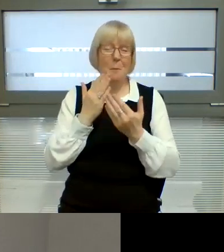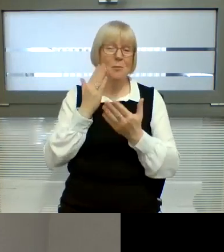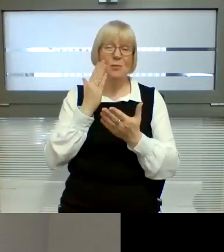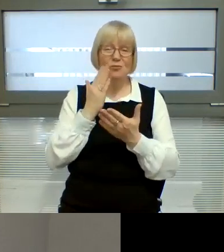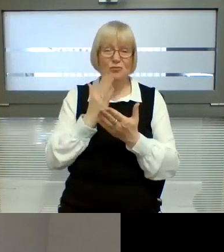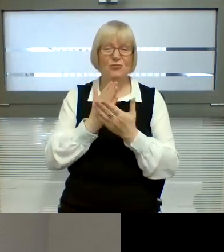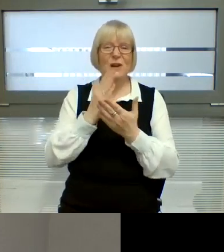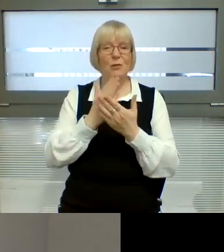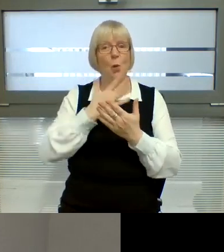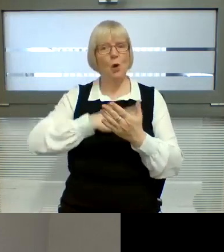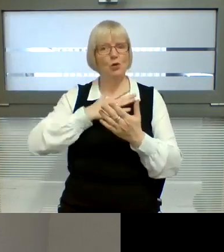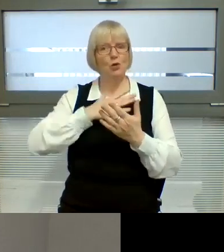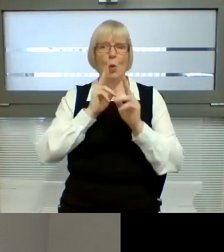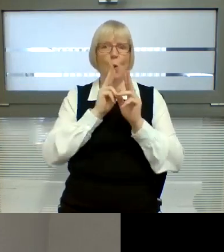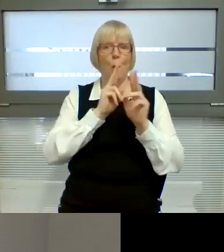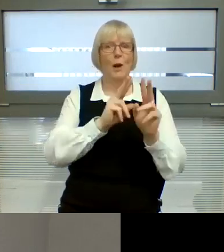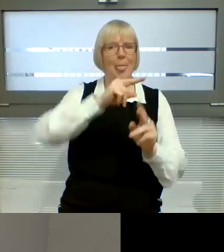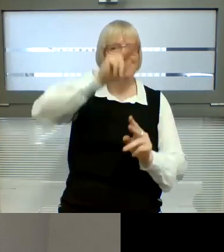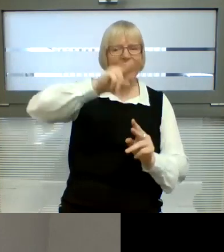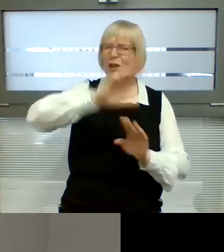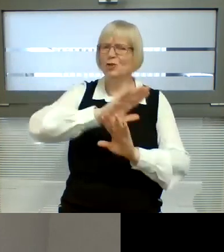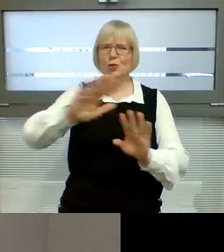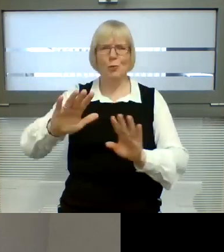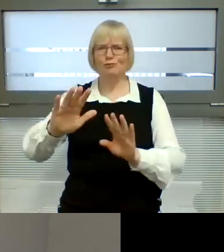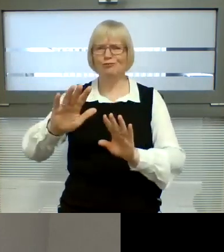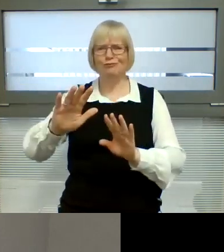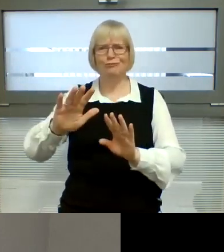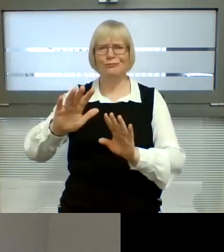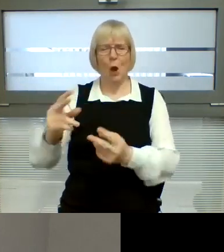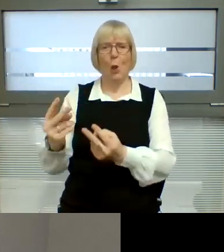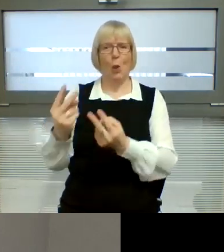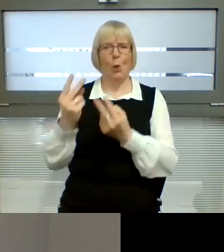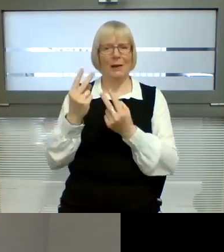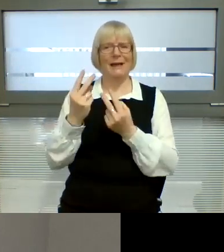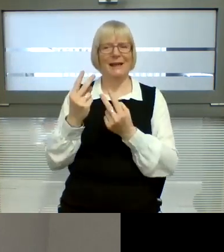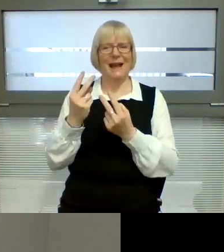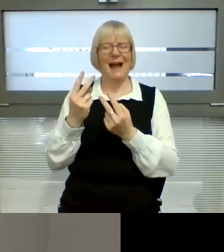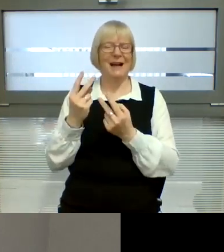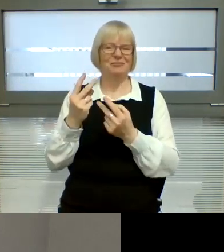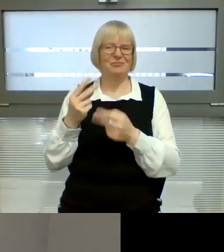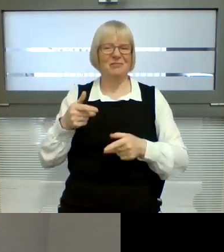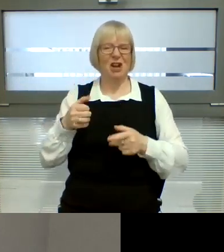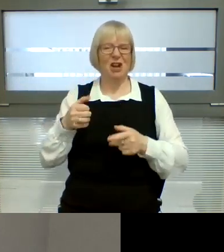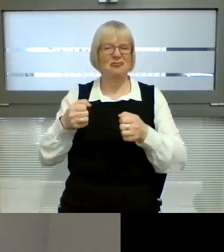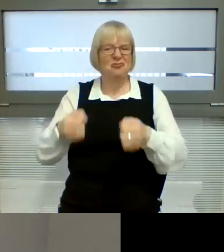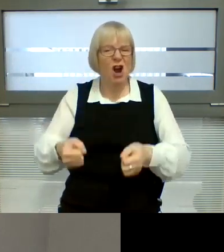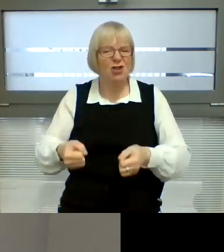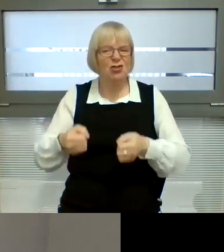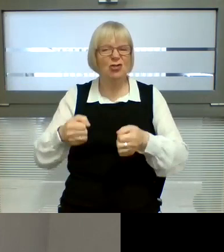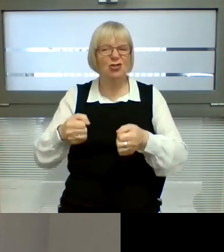wanting to look at that, rather than looking at, you know, oh, let's look at this pair of crutches, or you know,